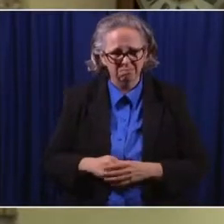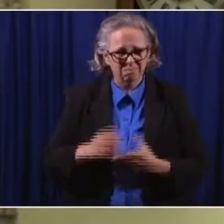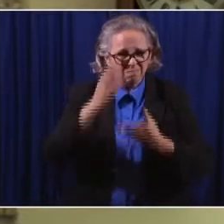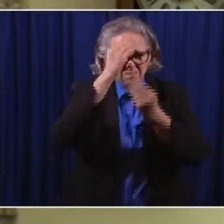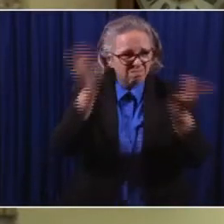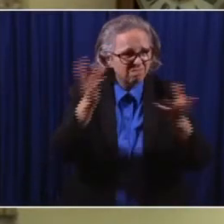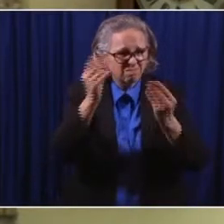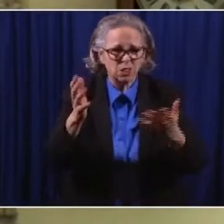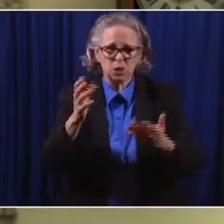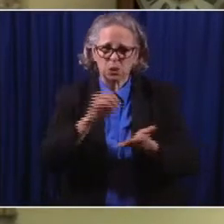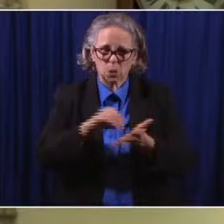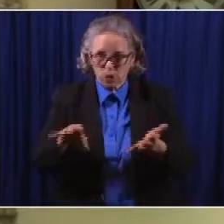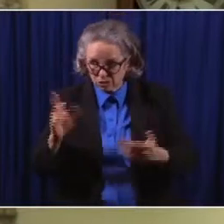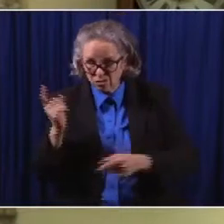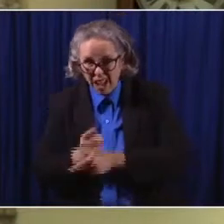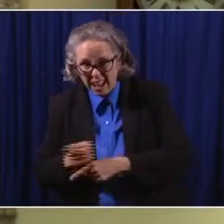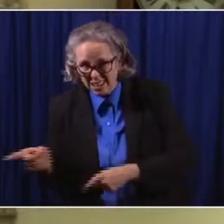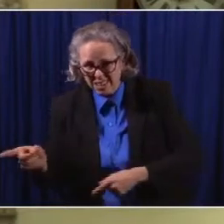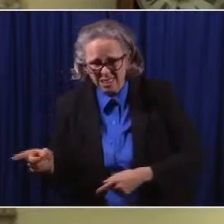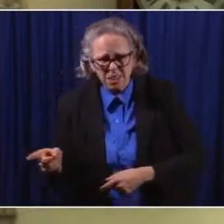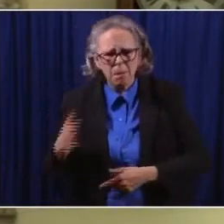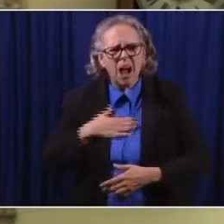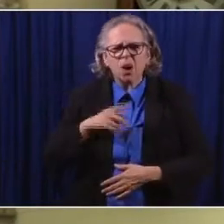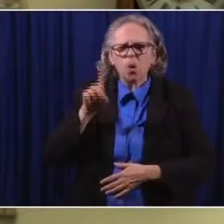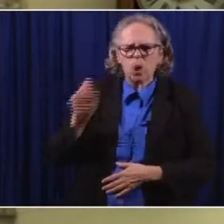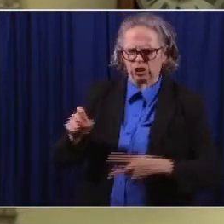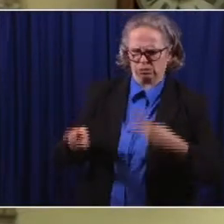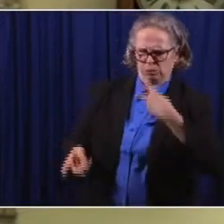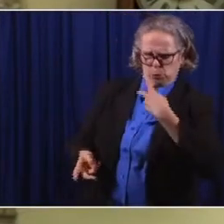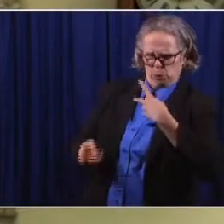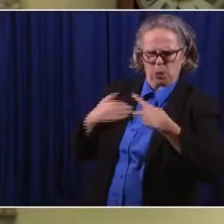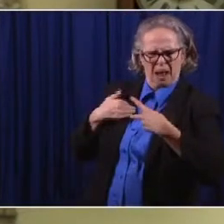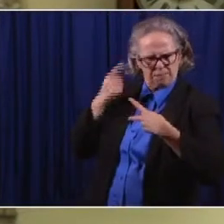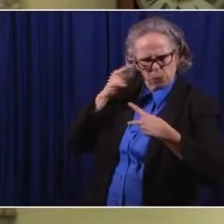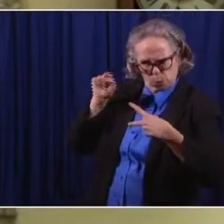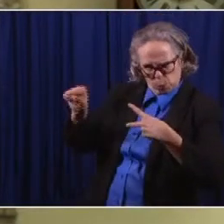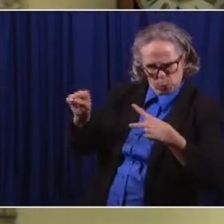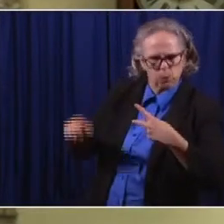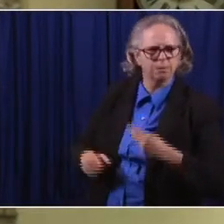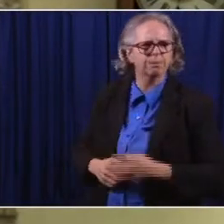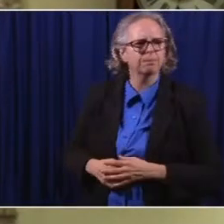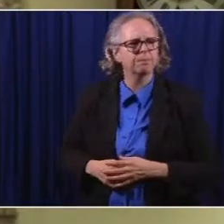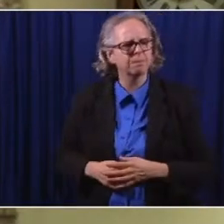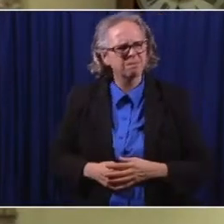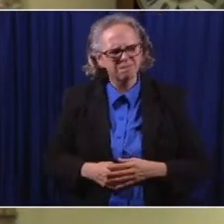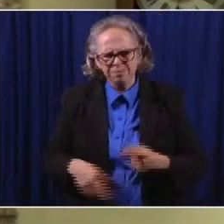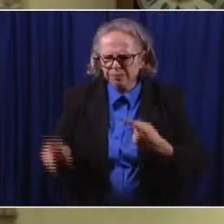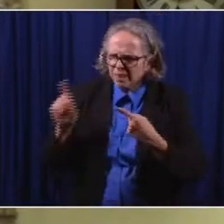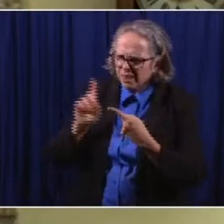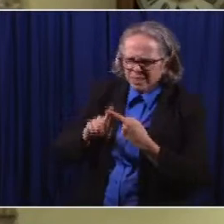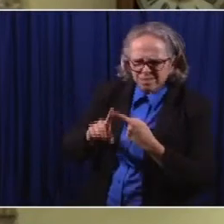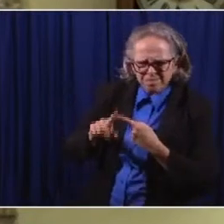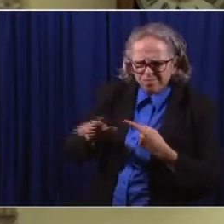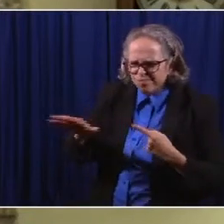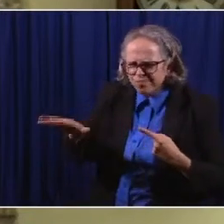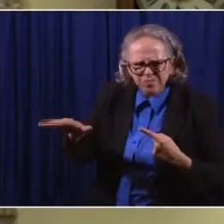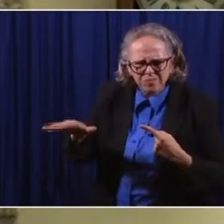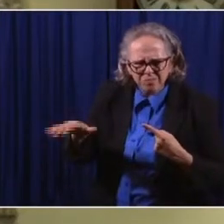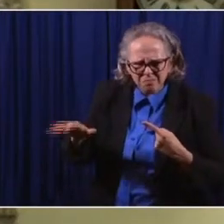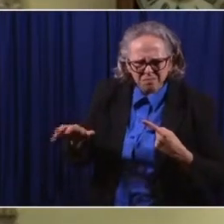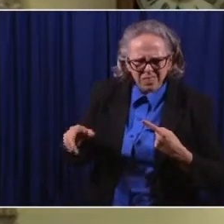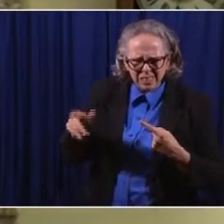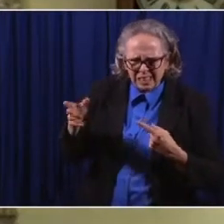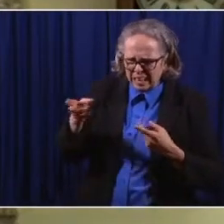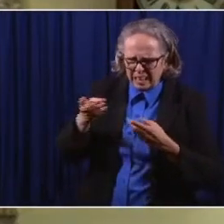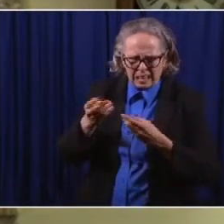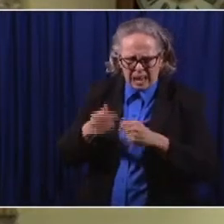of two-part question. One, what do you attribute the spread on campus to or